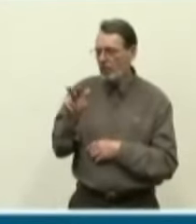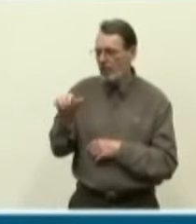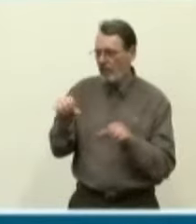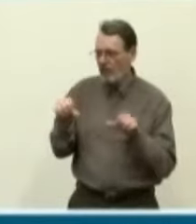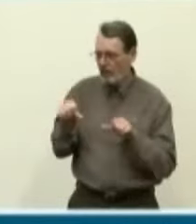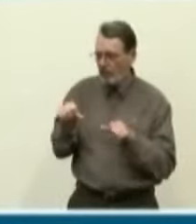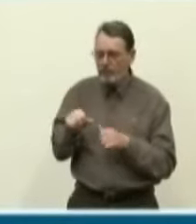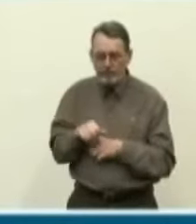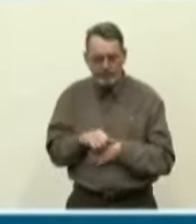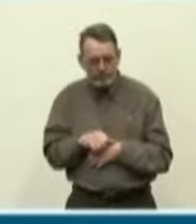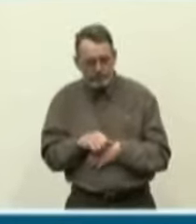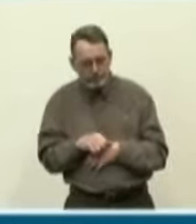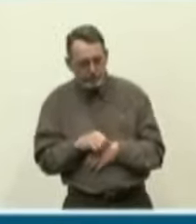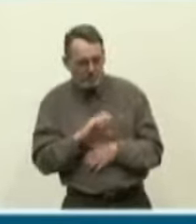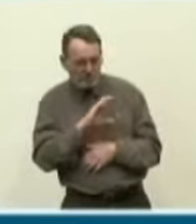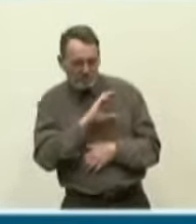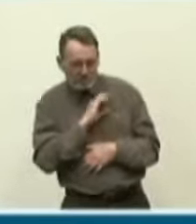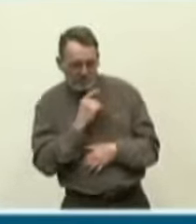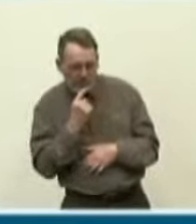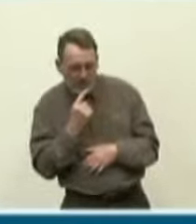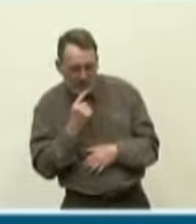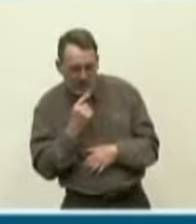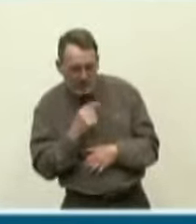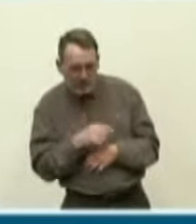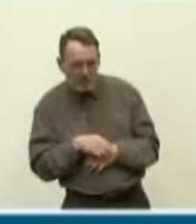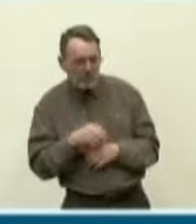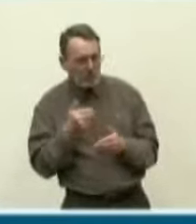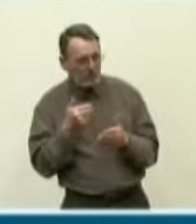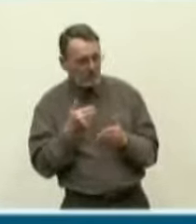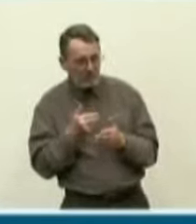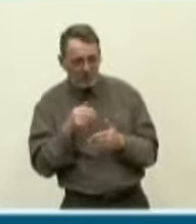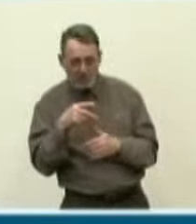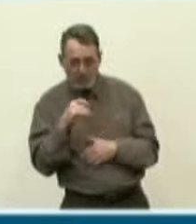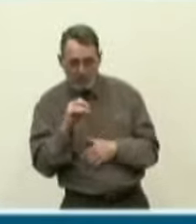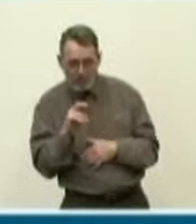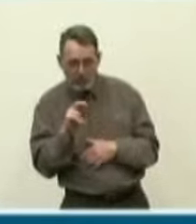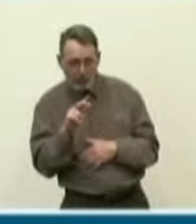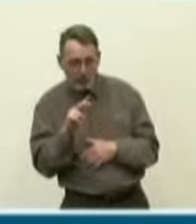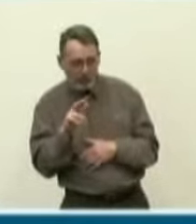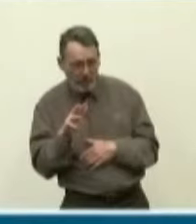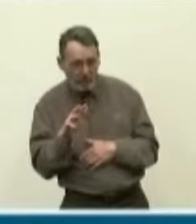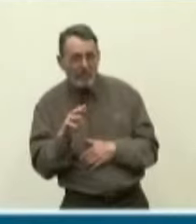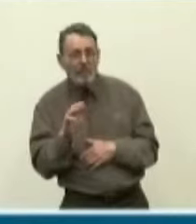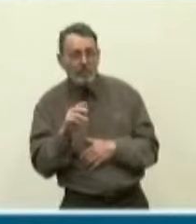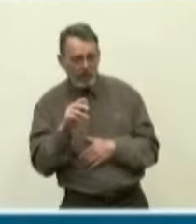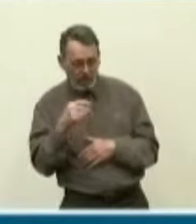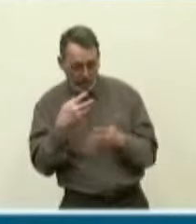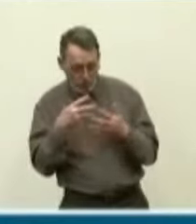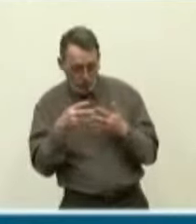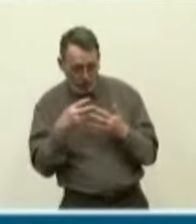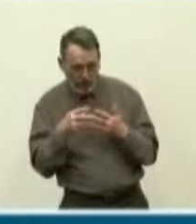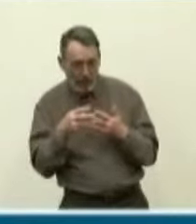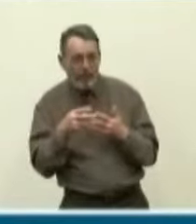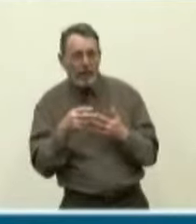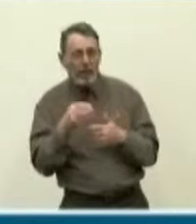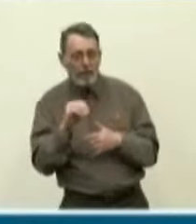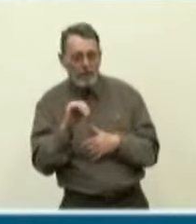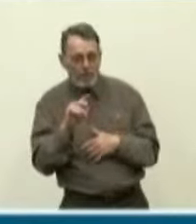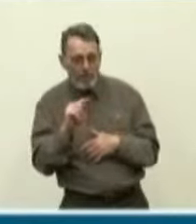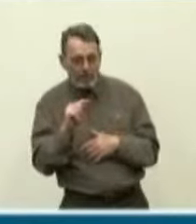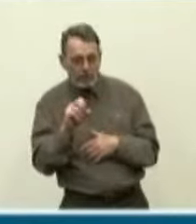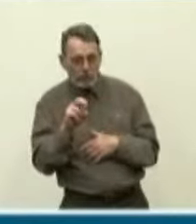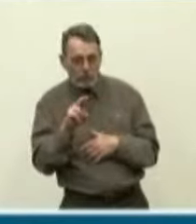Info only Central 4, 852 Keysers, Pier 35. They're in a gray Mitsubishi Eclipse Cross. Last